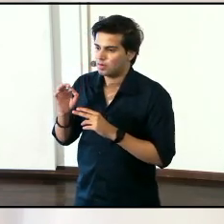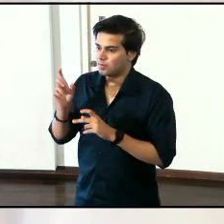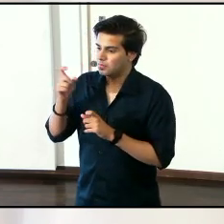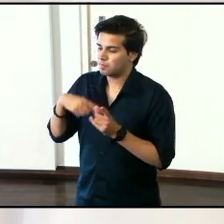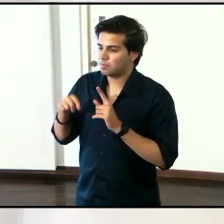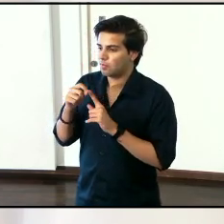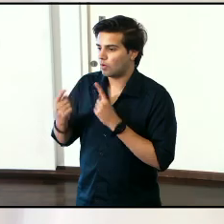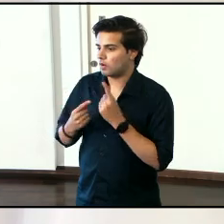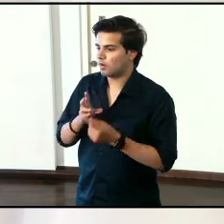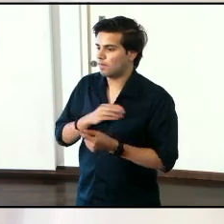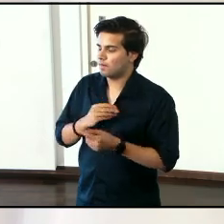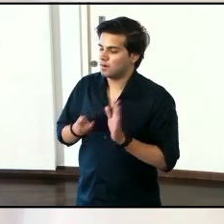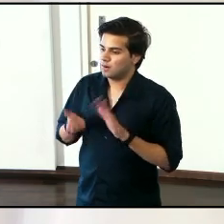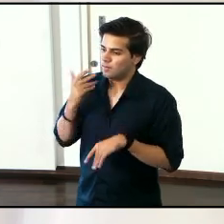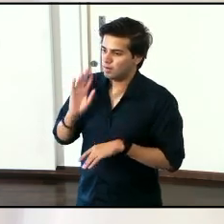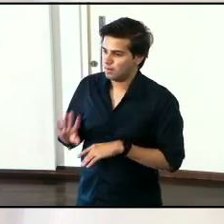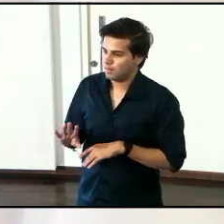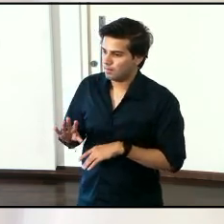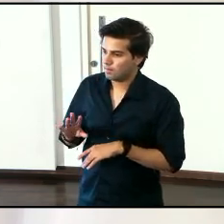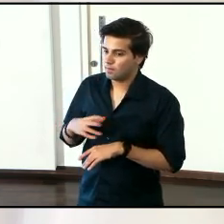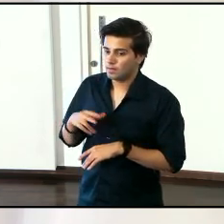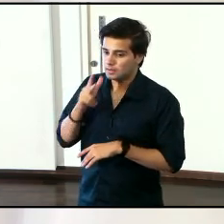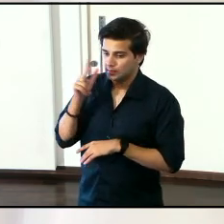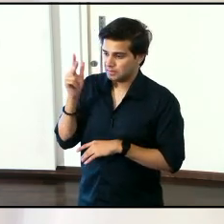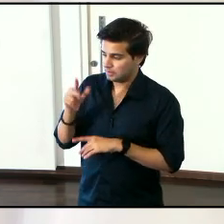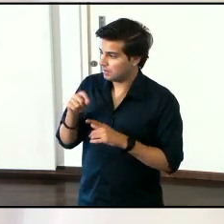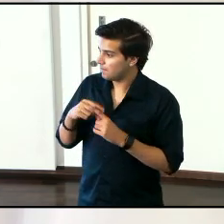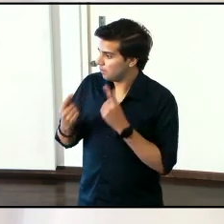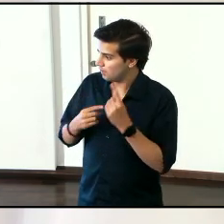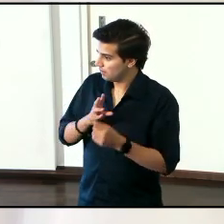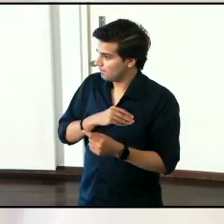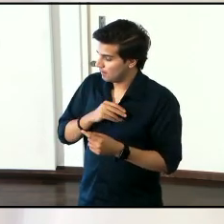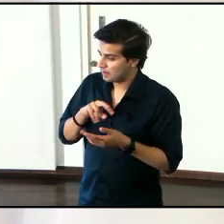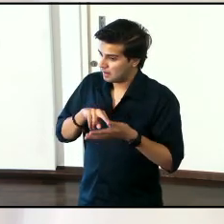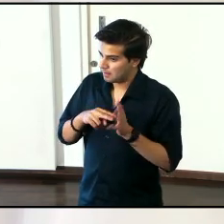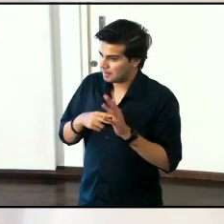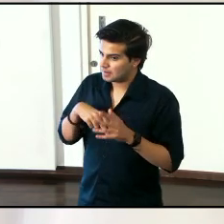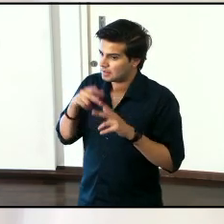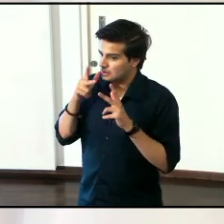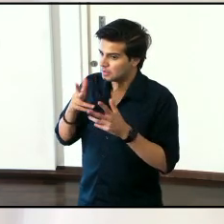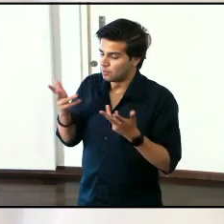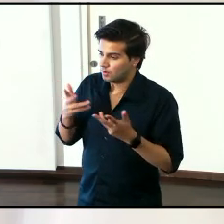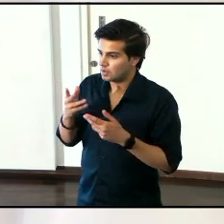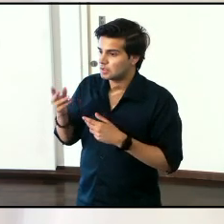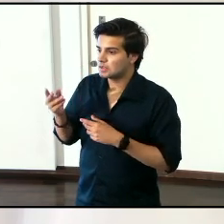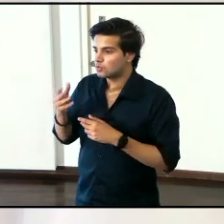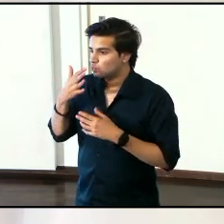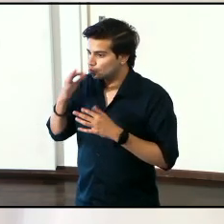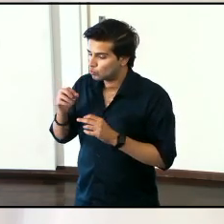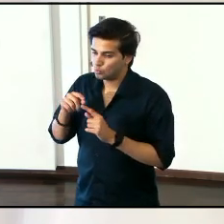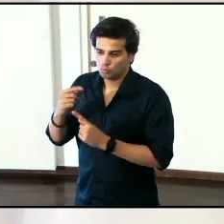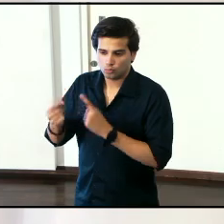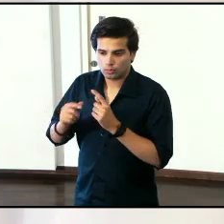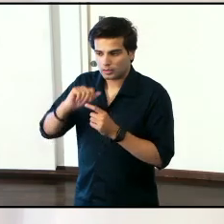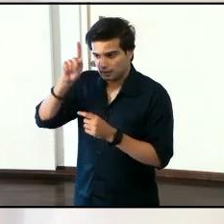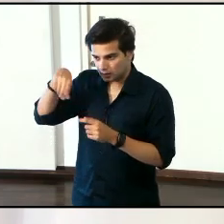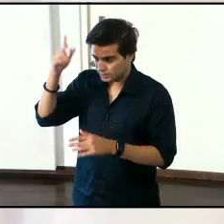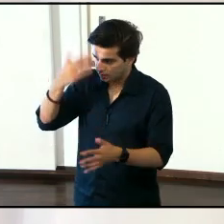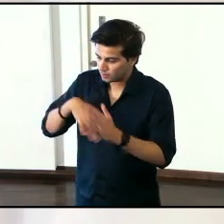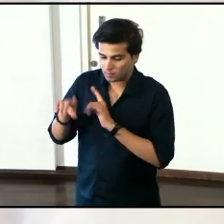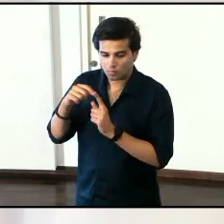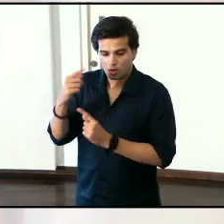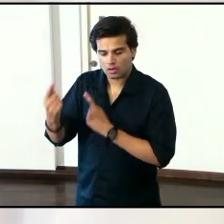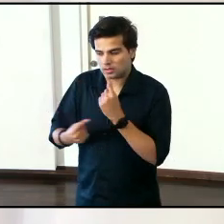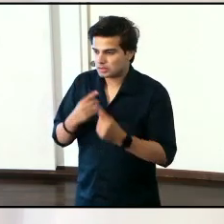political. And when I say that, I mean there is a great fear in this country of politics